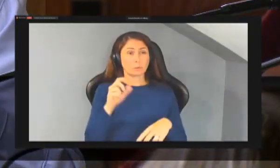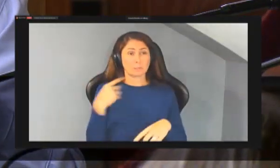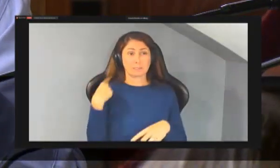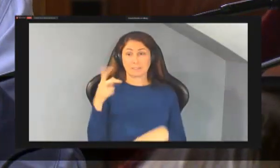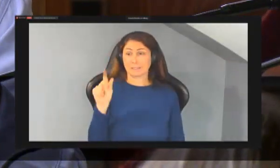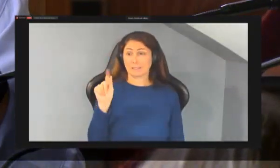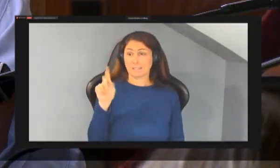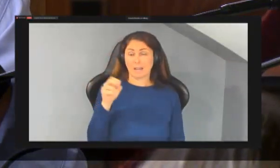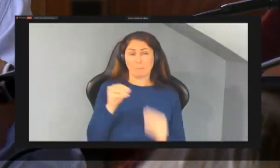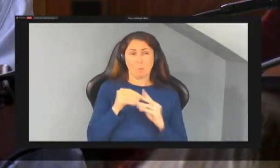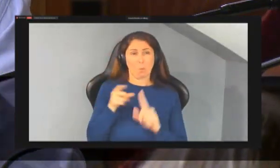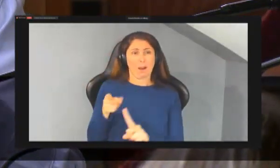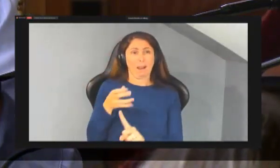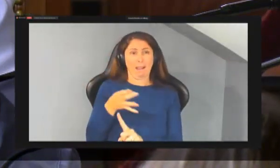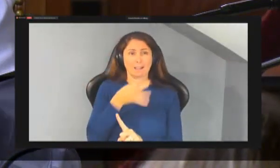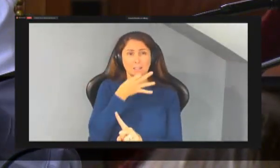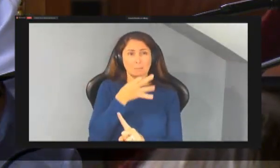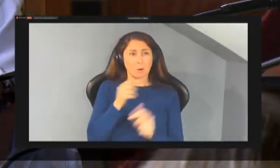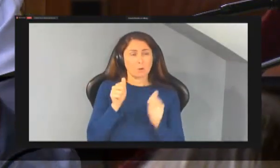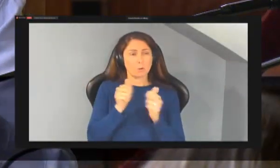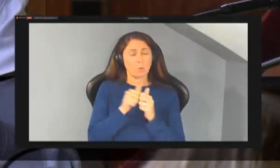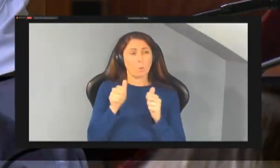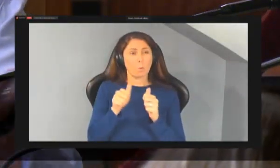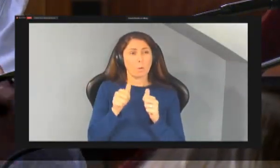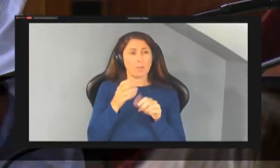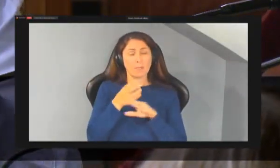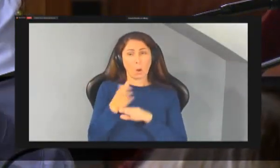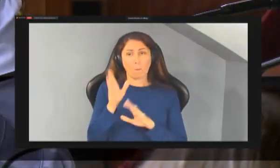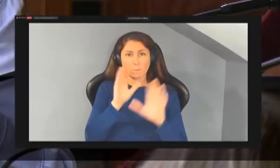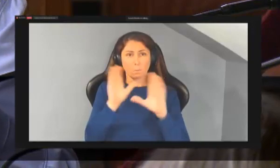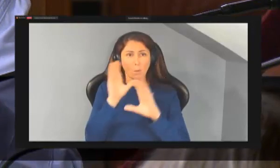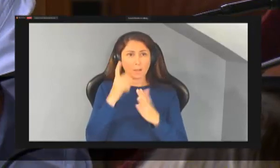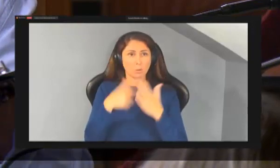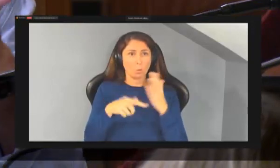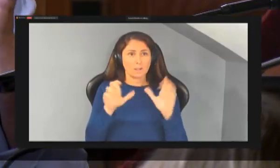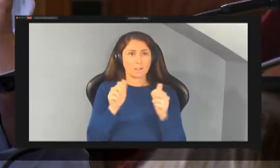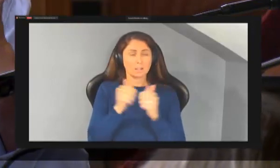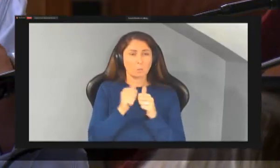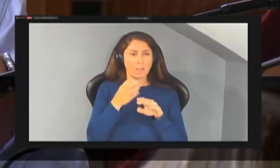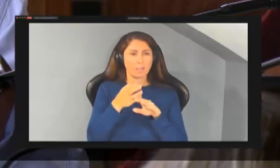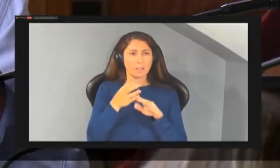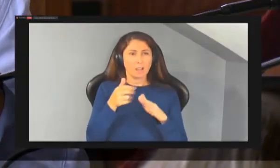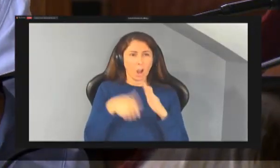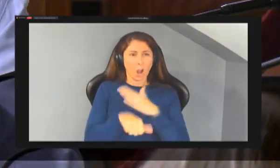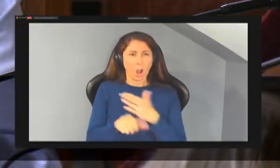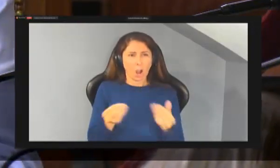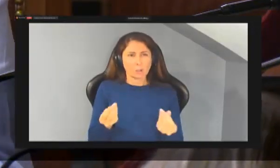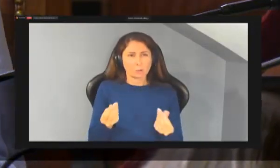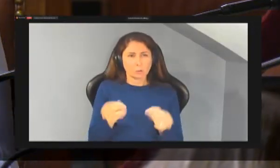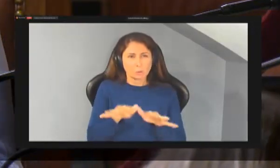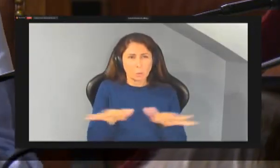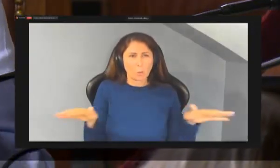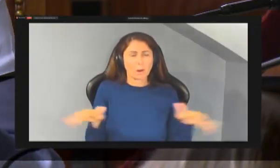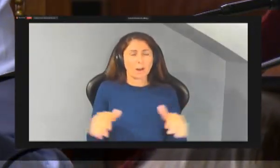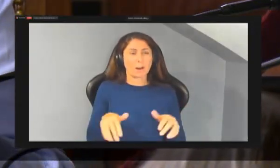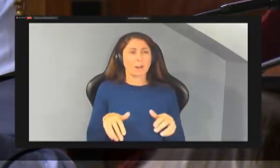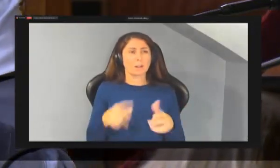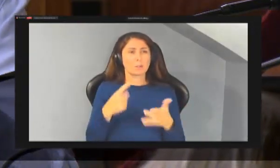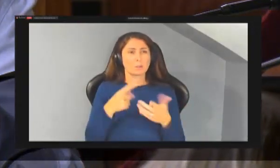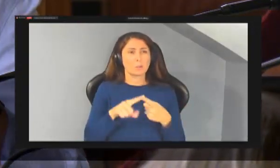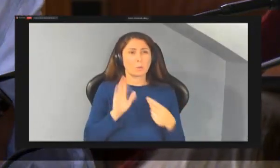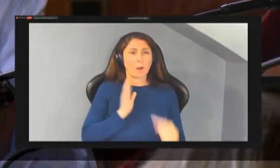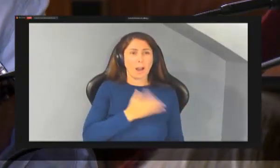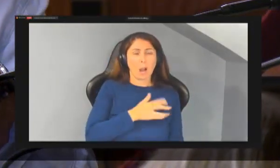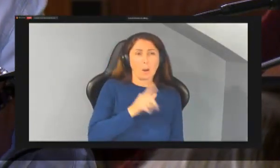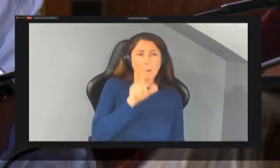of an expert in terms of the over-browsing and what it does to the understory and what it does to our birds and